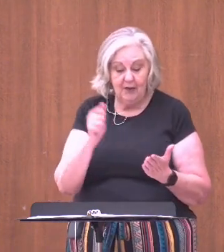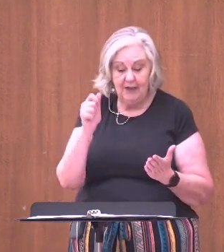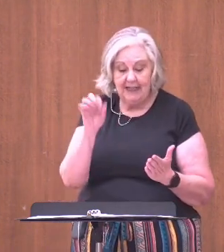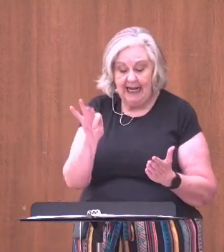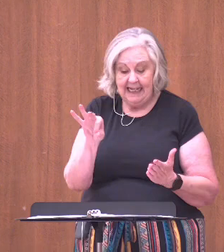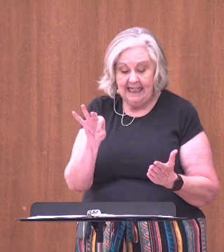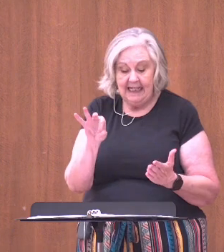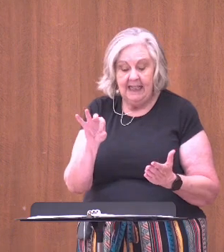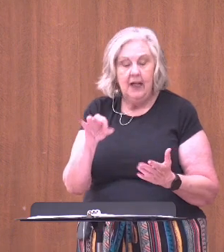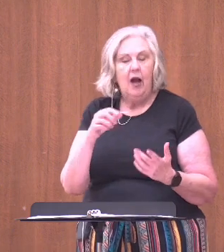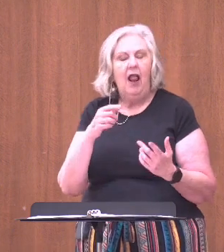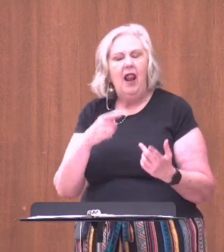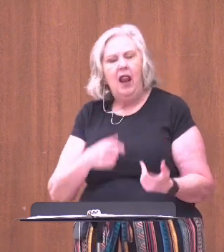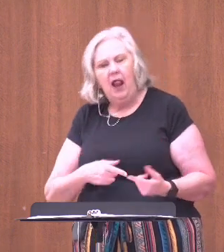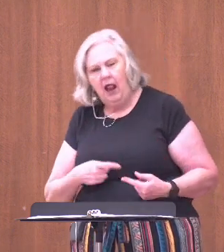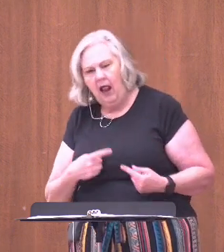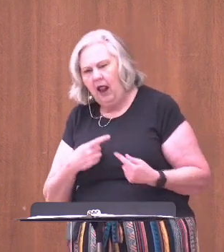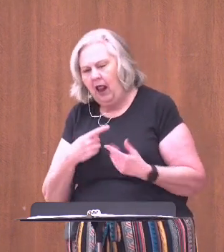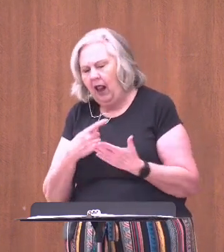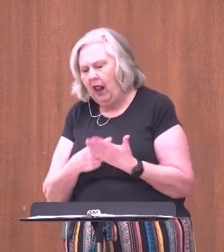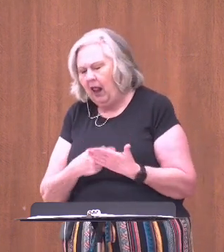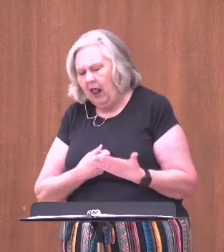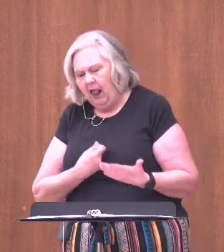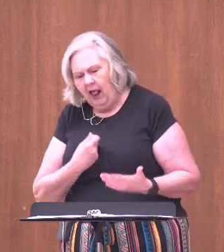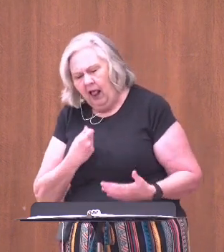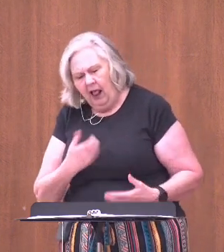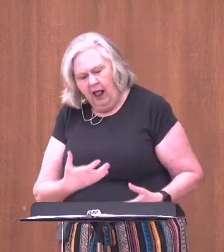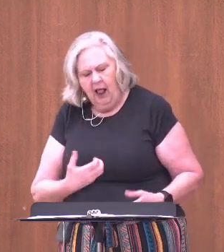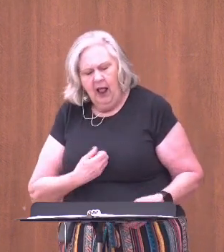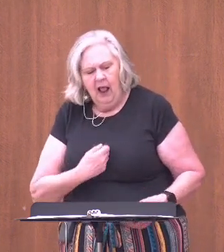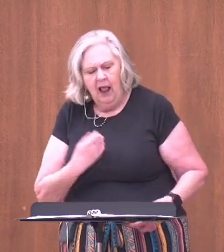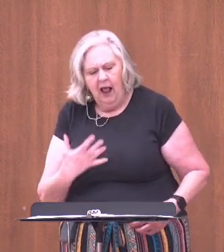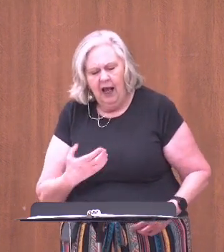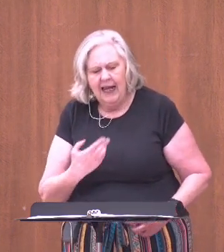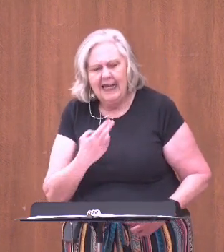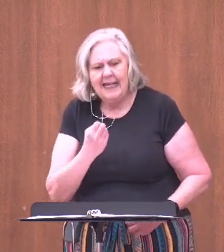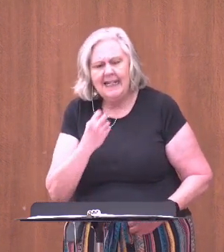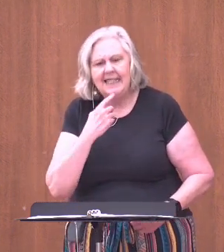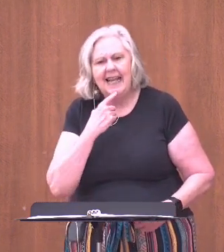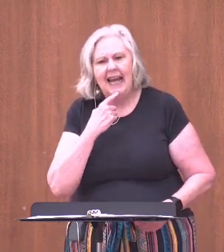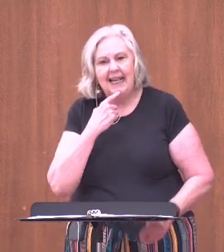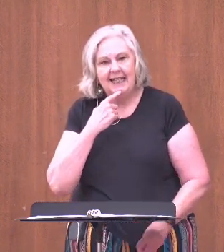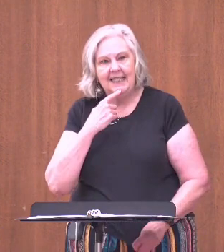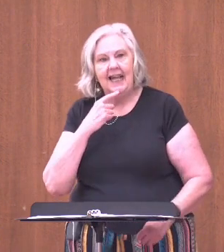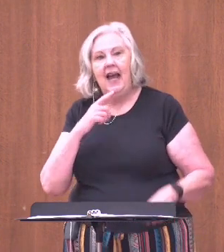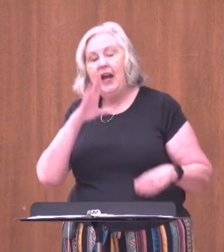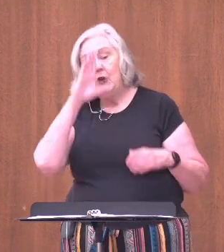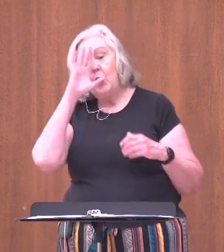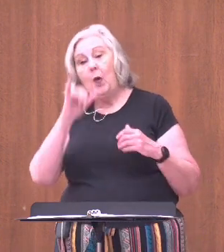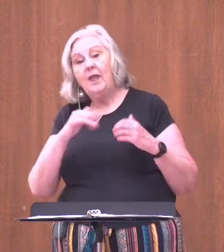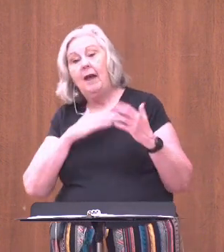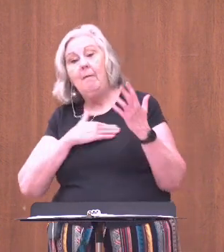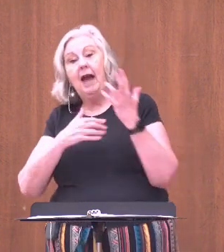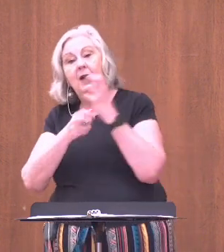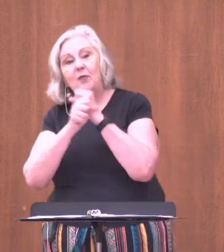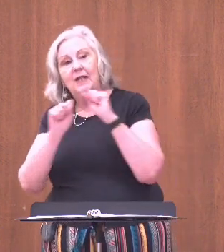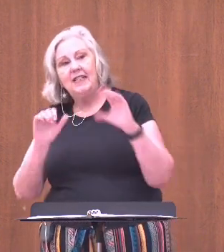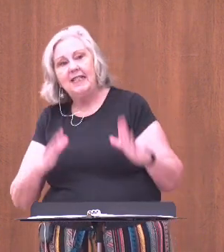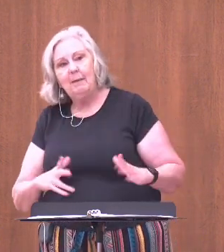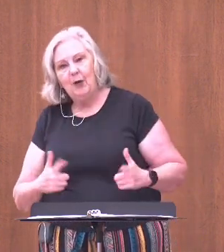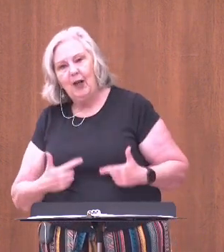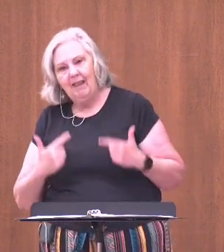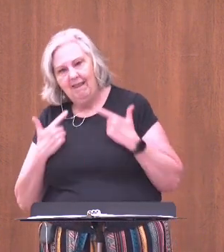Job is lamenting, but in the midst of his lament, he says, "I know that my Redeemer